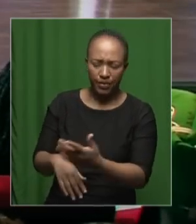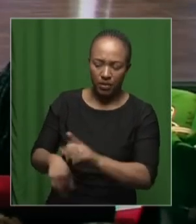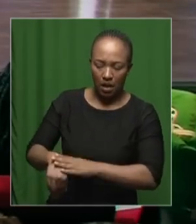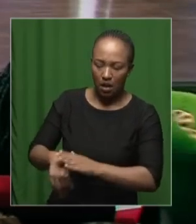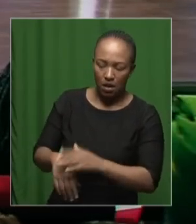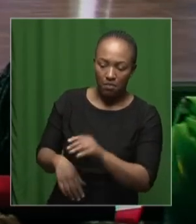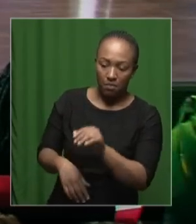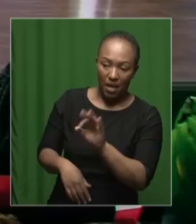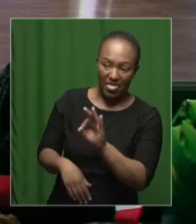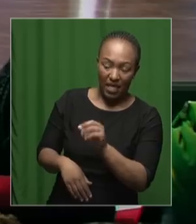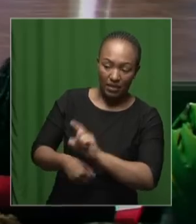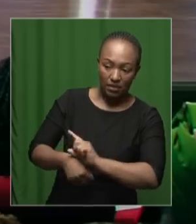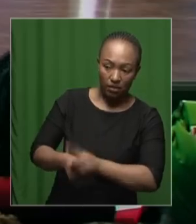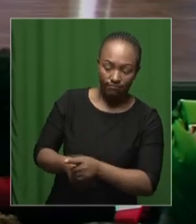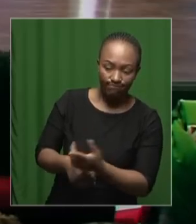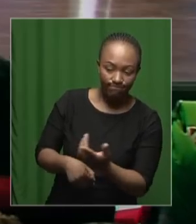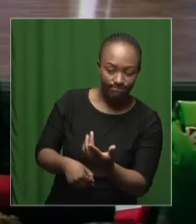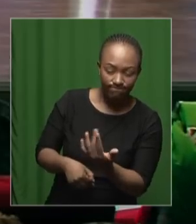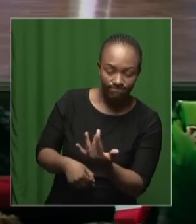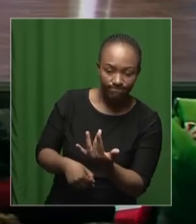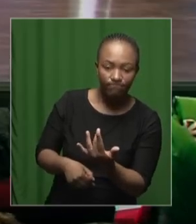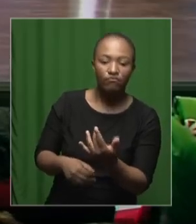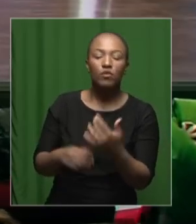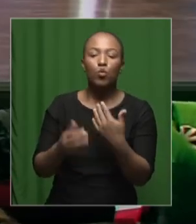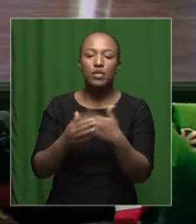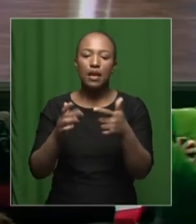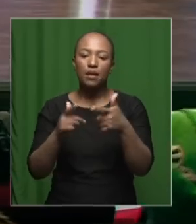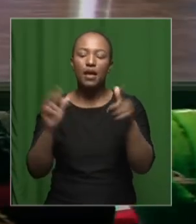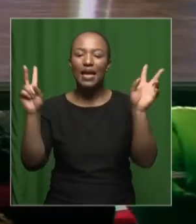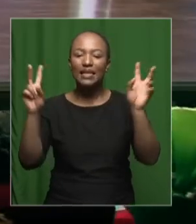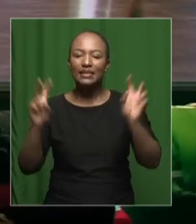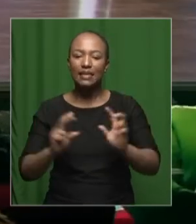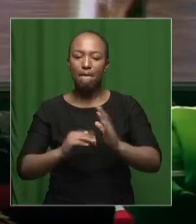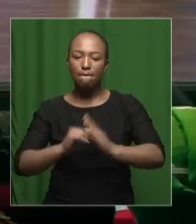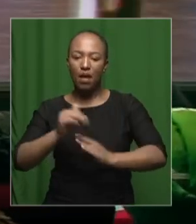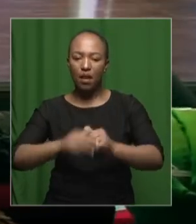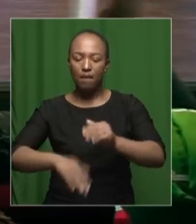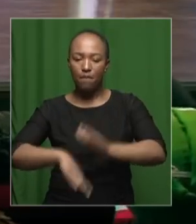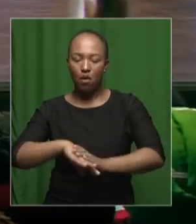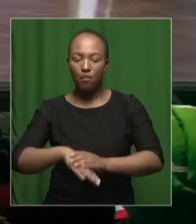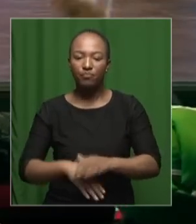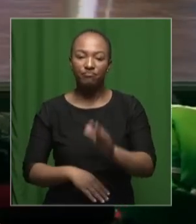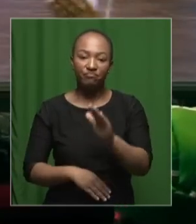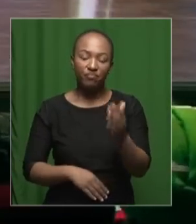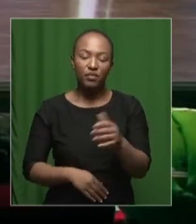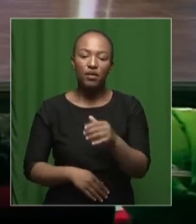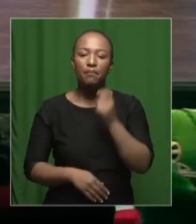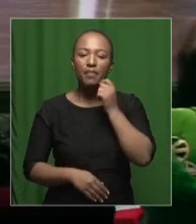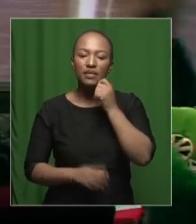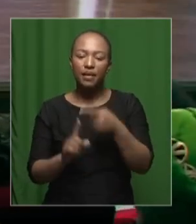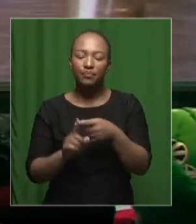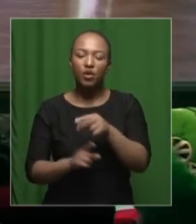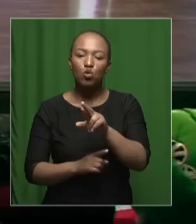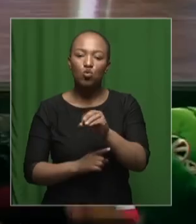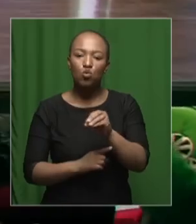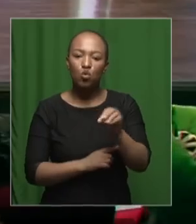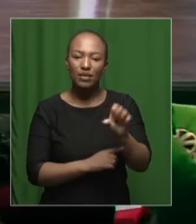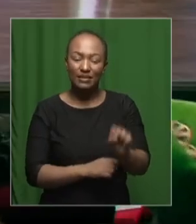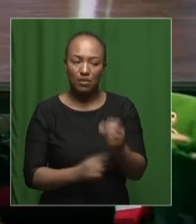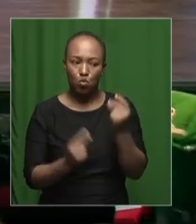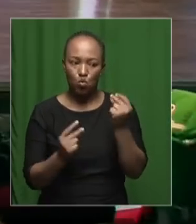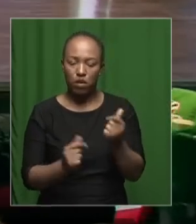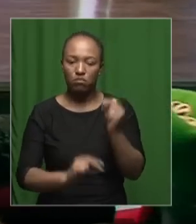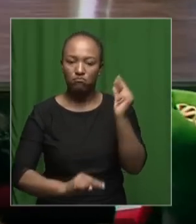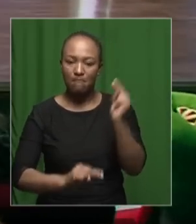liberate a lot of megawatts for the rest of the continent. Mr. Roos? Mr. Ruiz, we're out of time. 30 seconds,